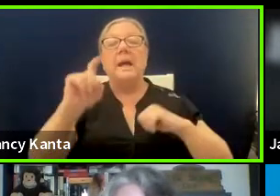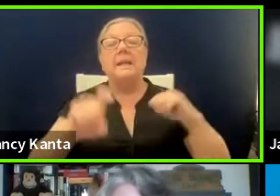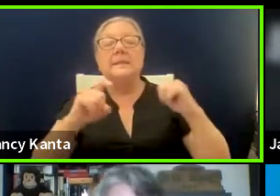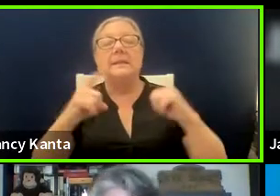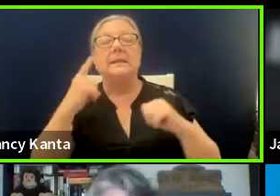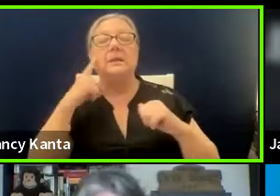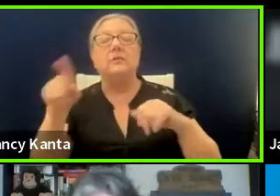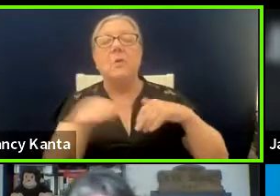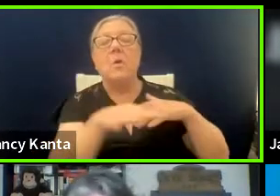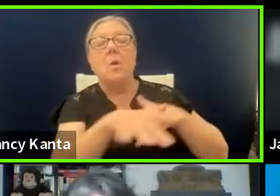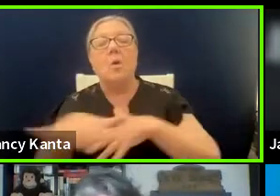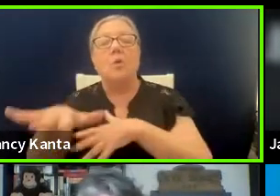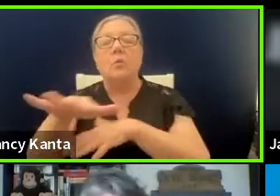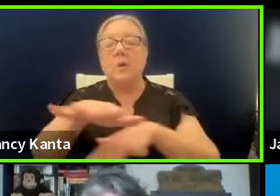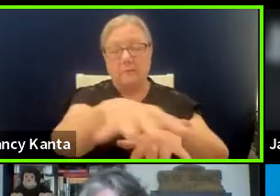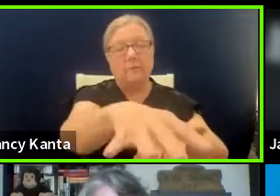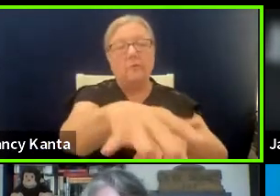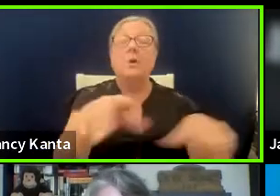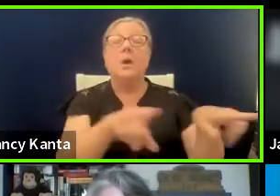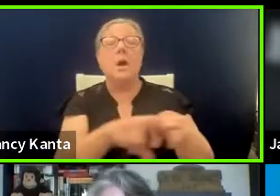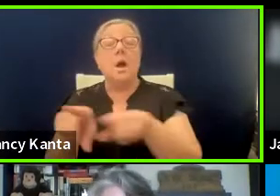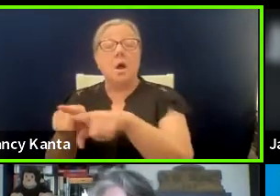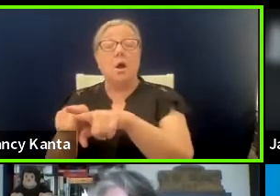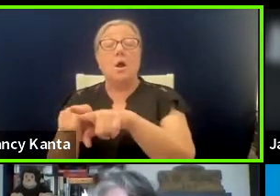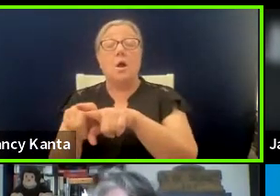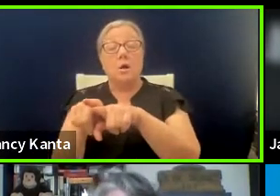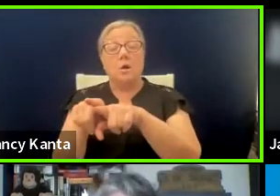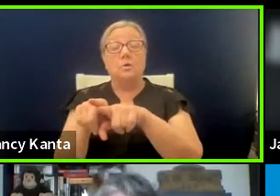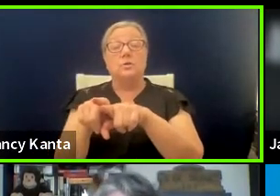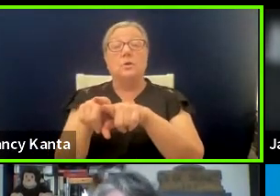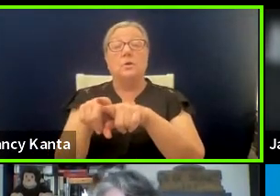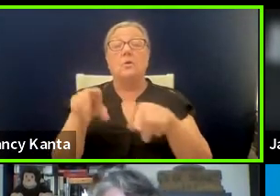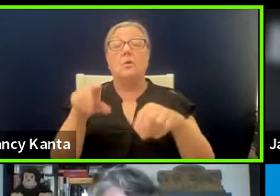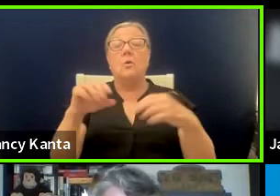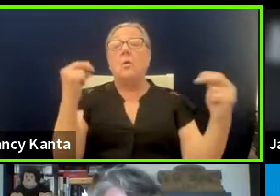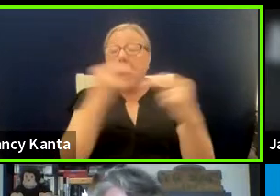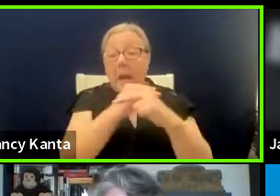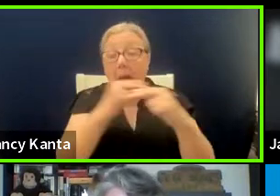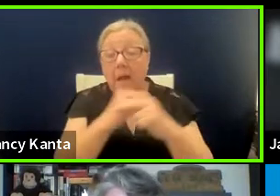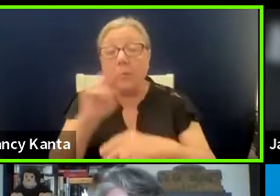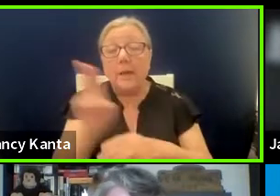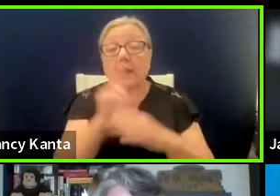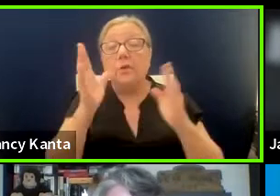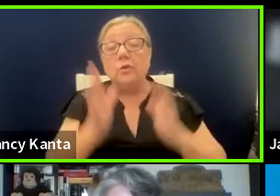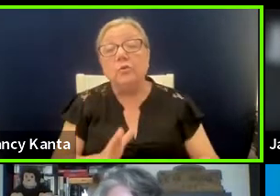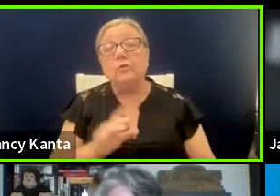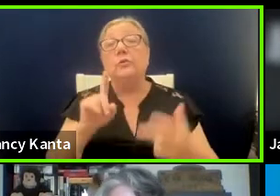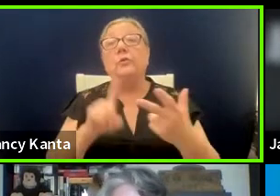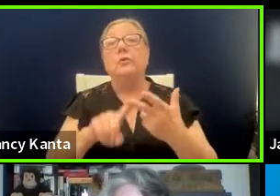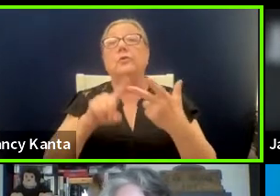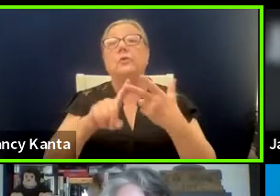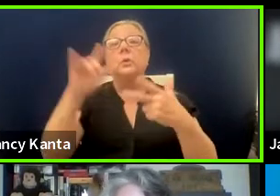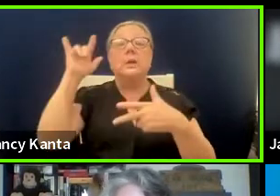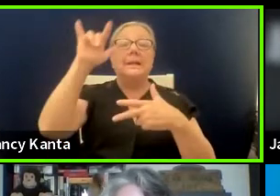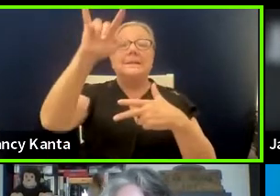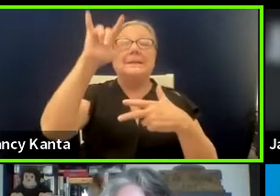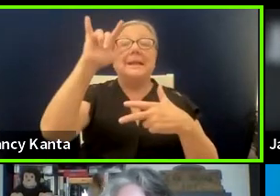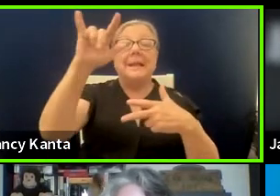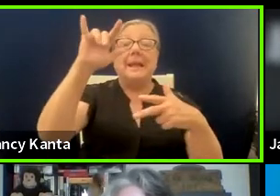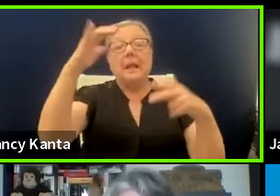as the highway users and also air navigation. So we have quite a thread